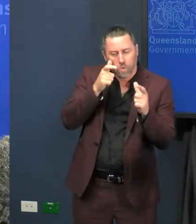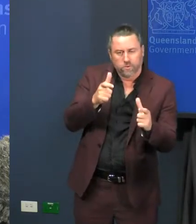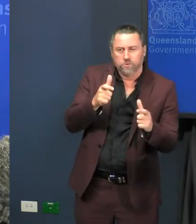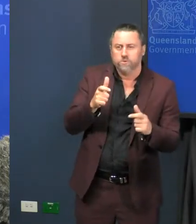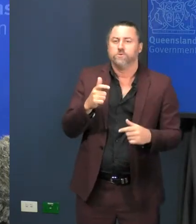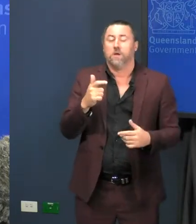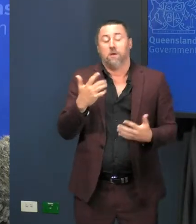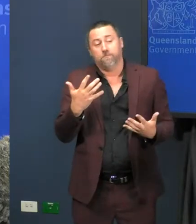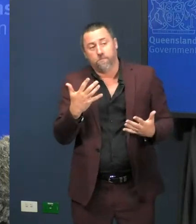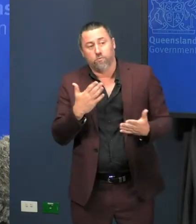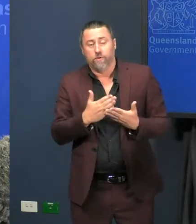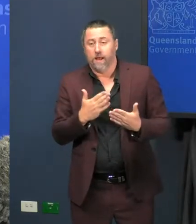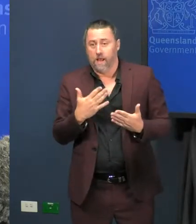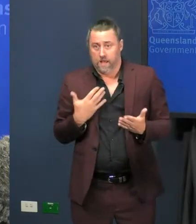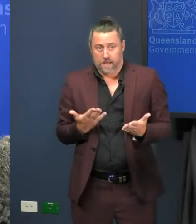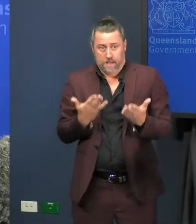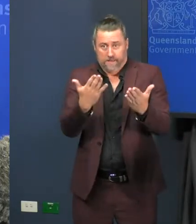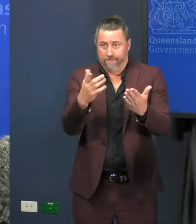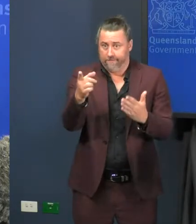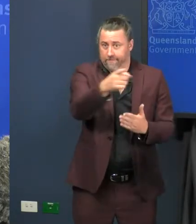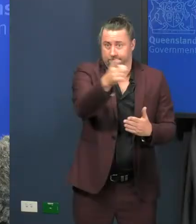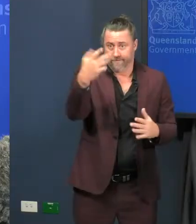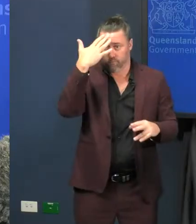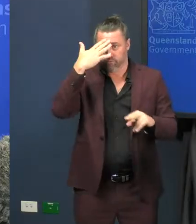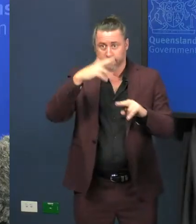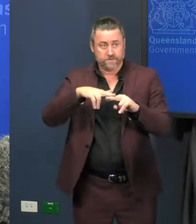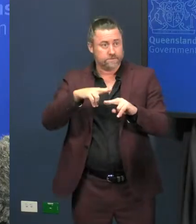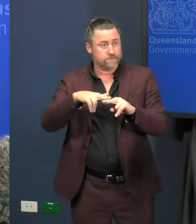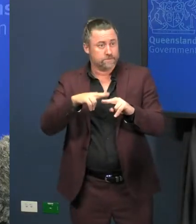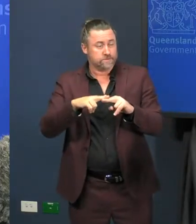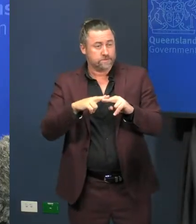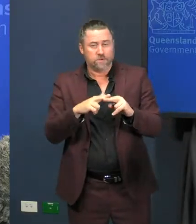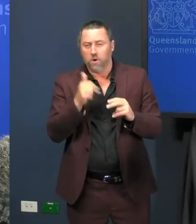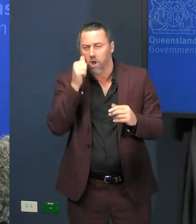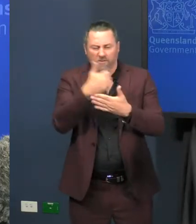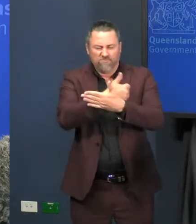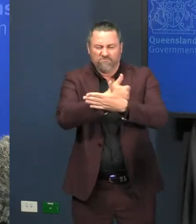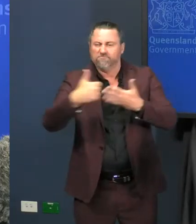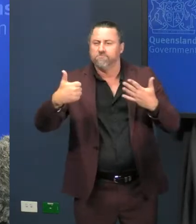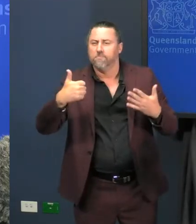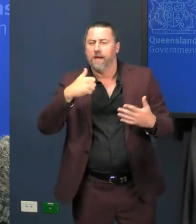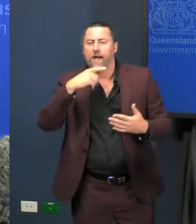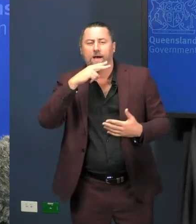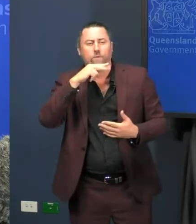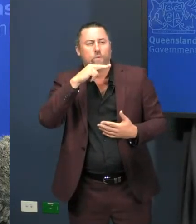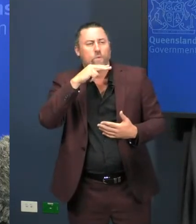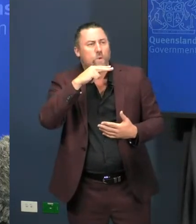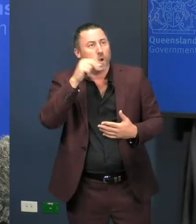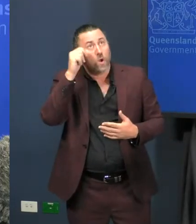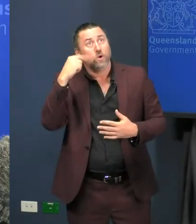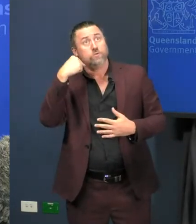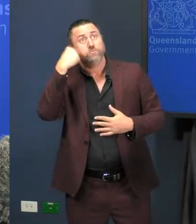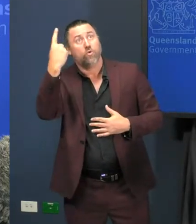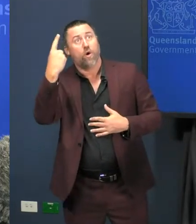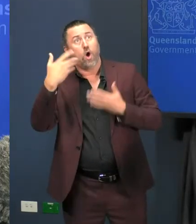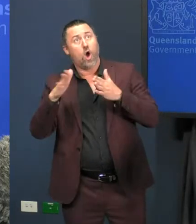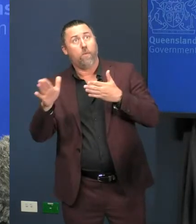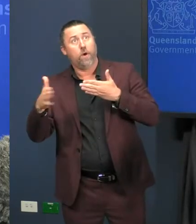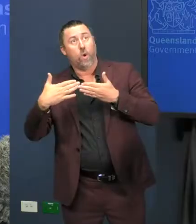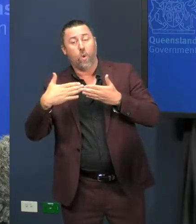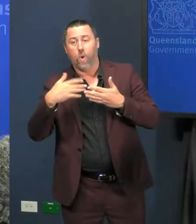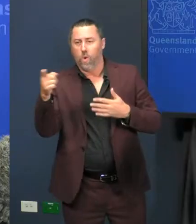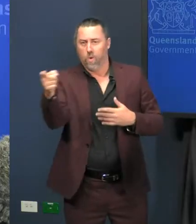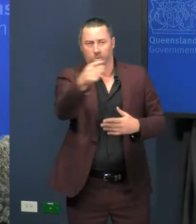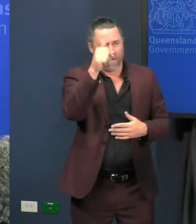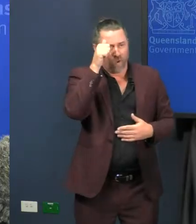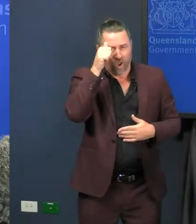gave parents the information at a set time in the afternoon about whether or not that school was going to be open for them, so they can make provisions